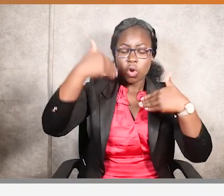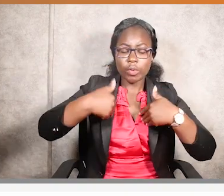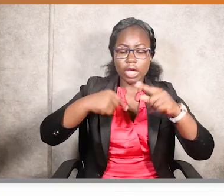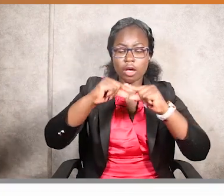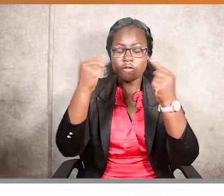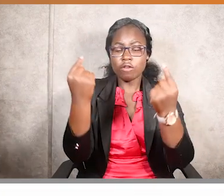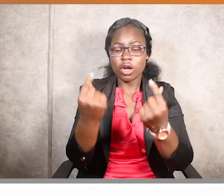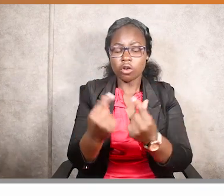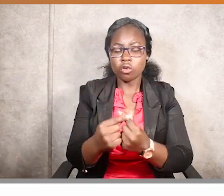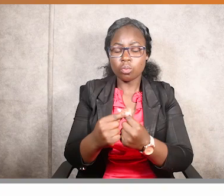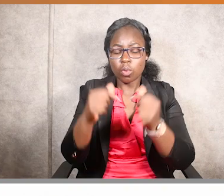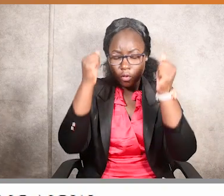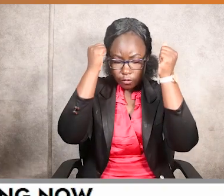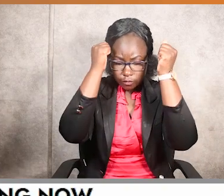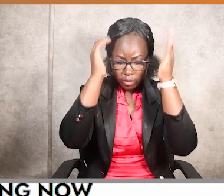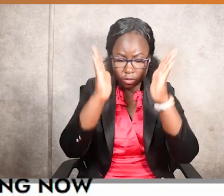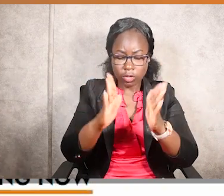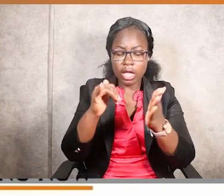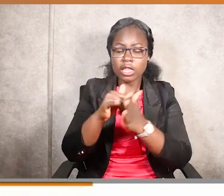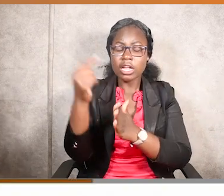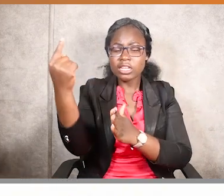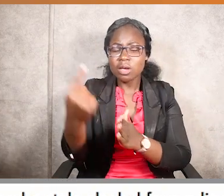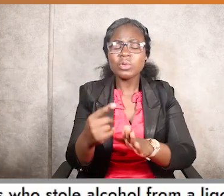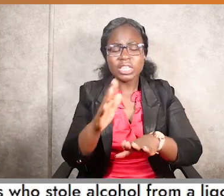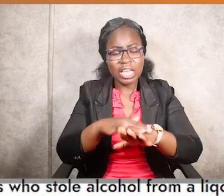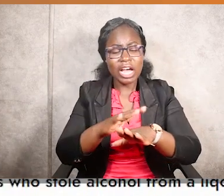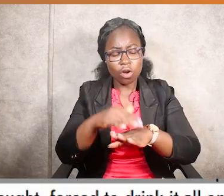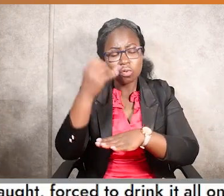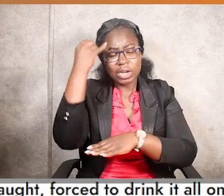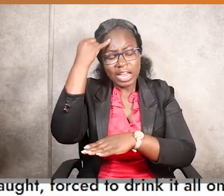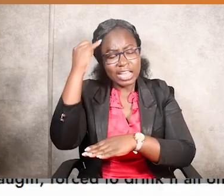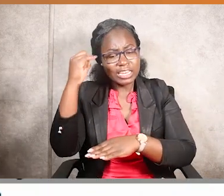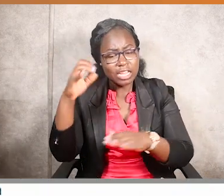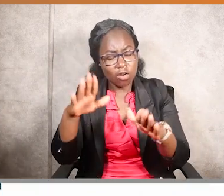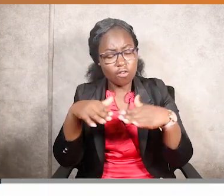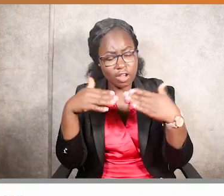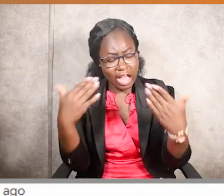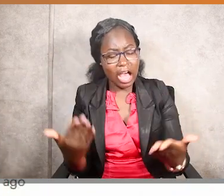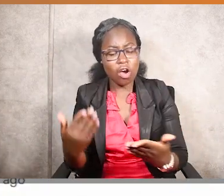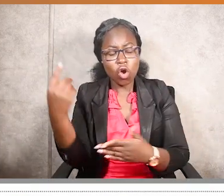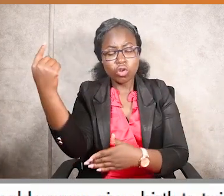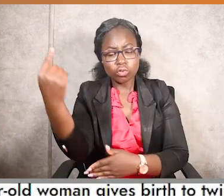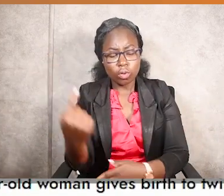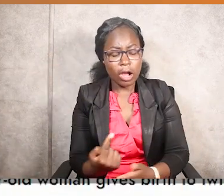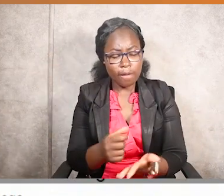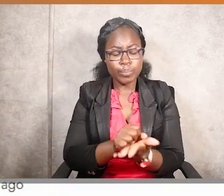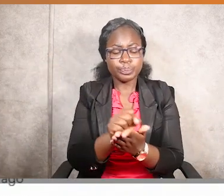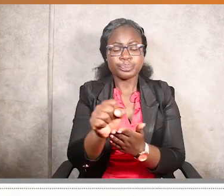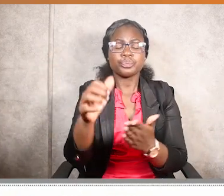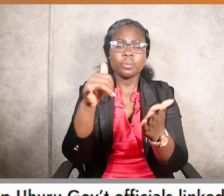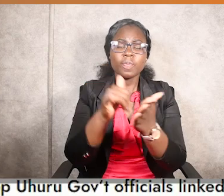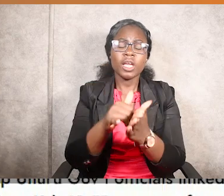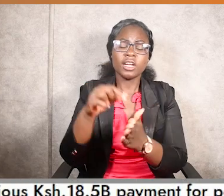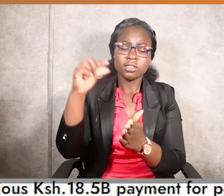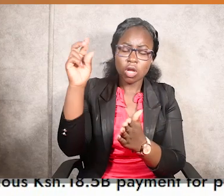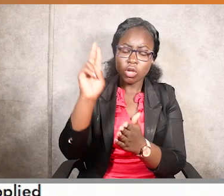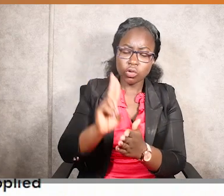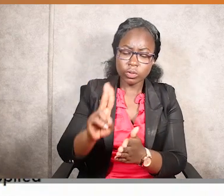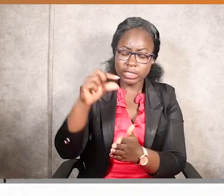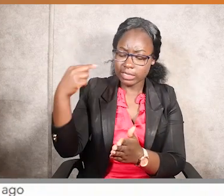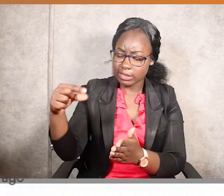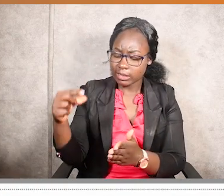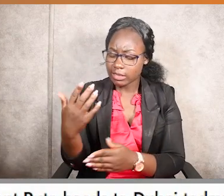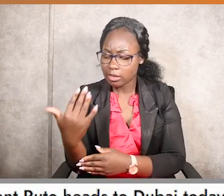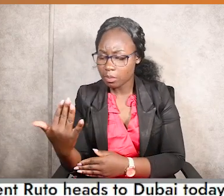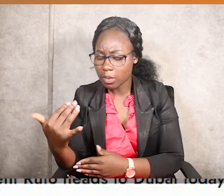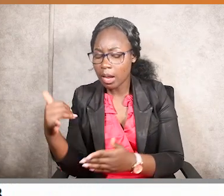came up with a very innovative idea of how to come up with a product that uses green materials, that